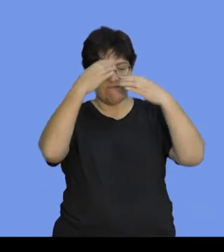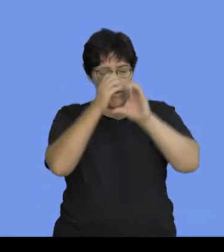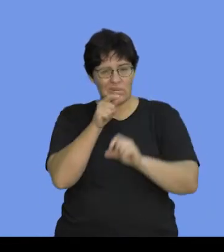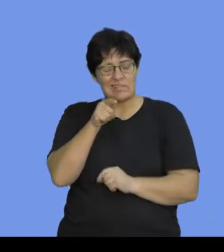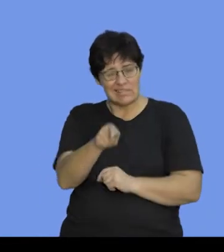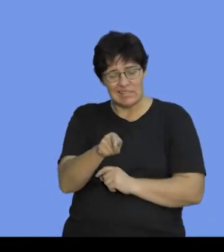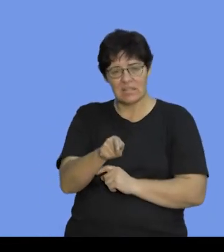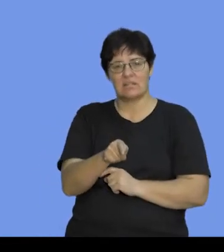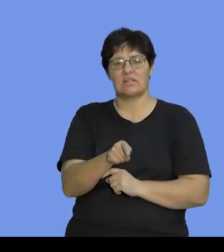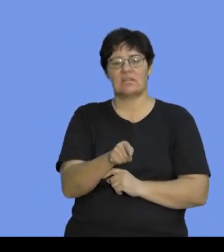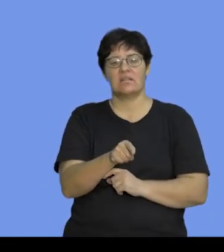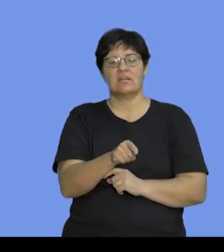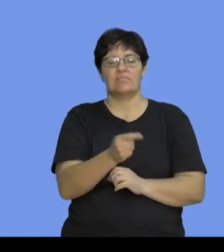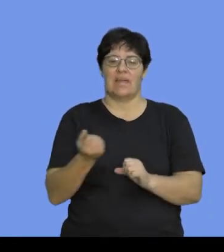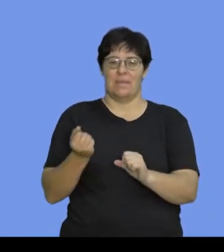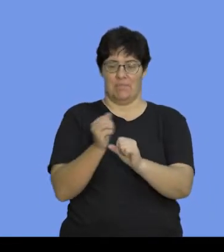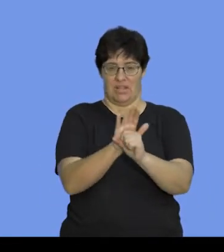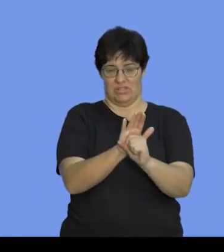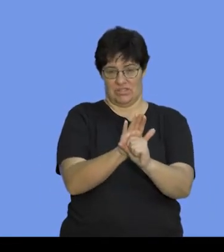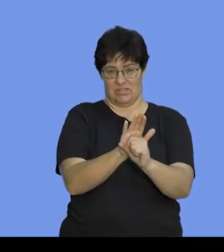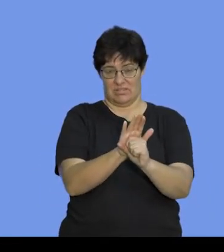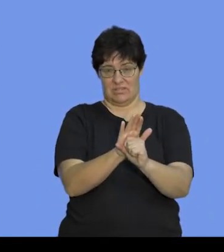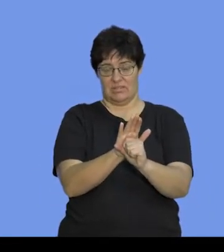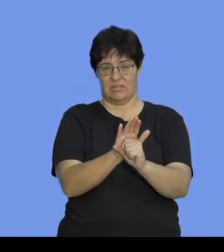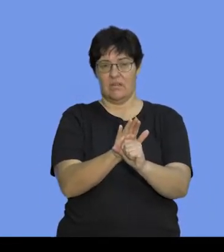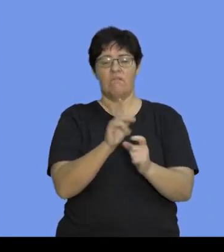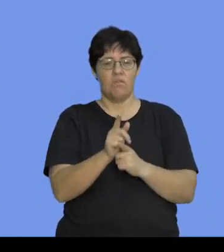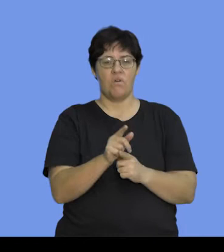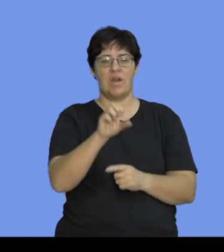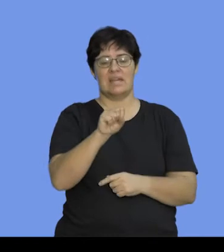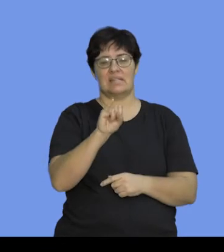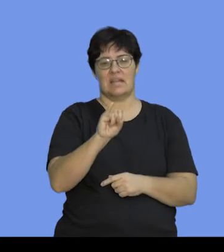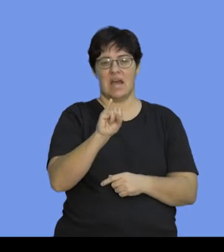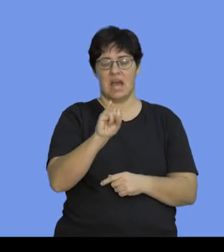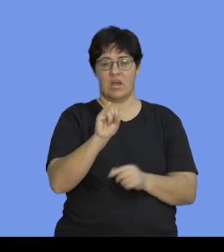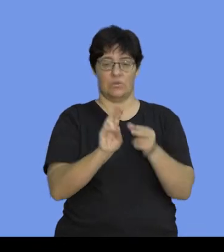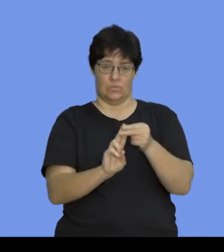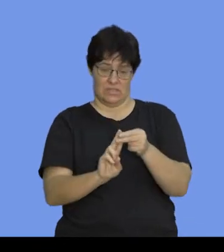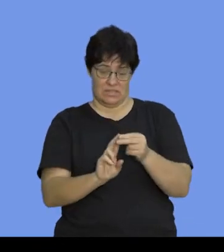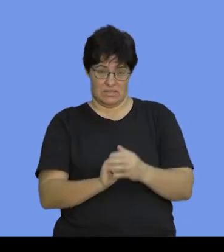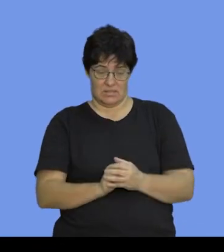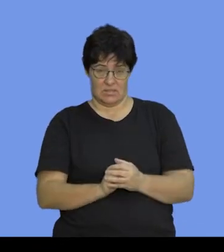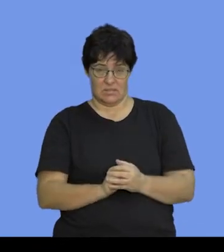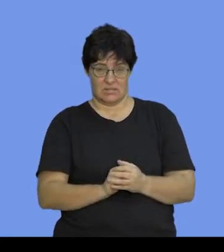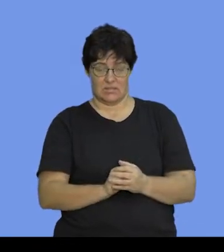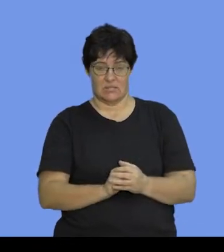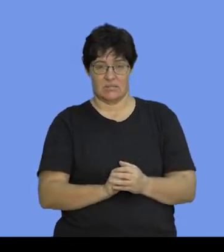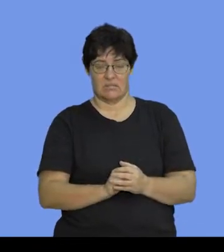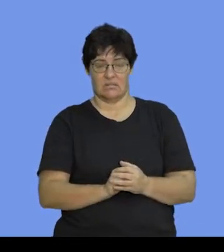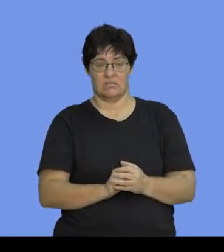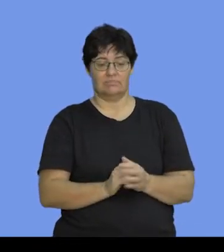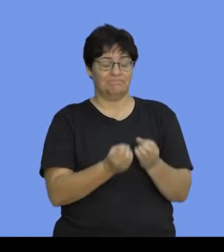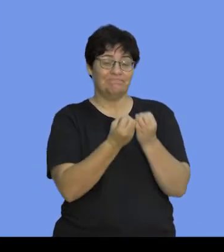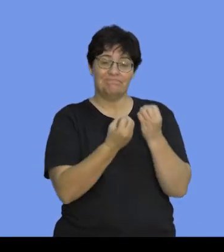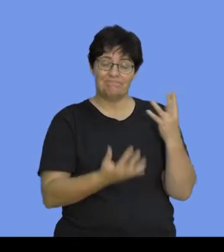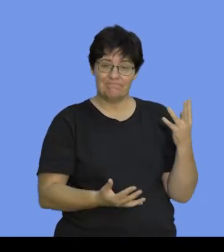on some of the implications in as far as the SI units are concerned. There are